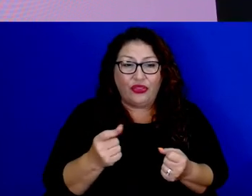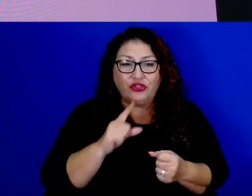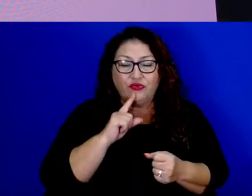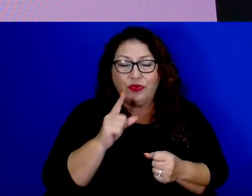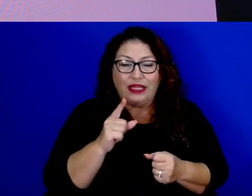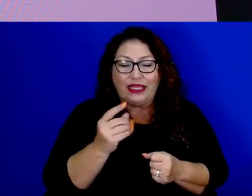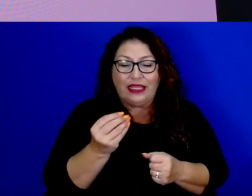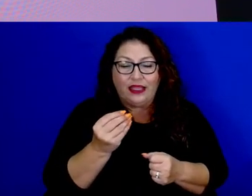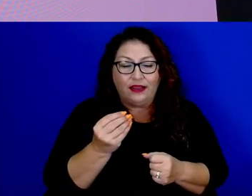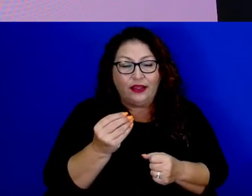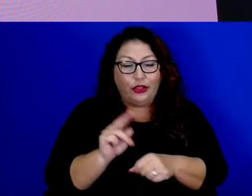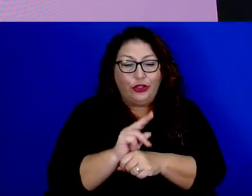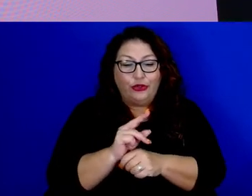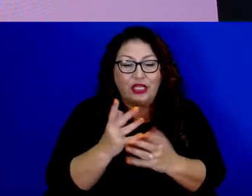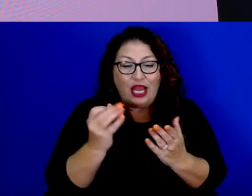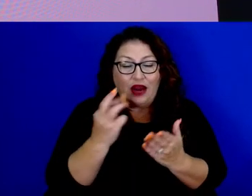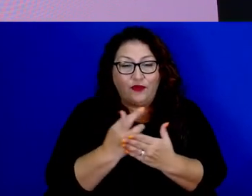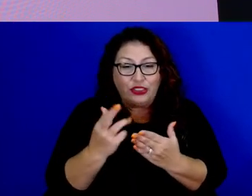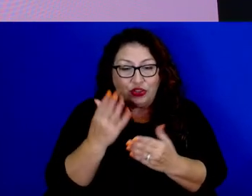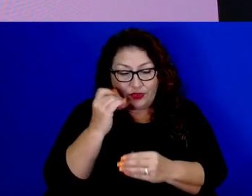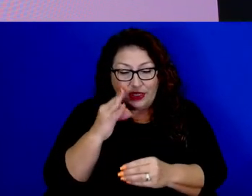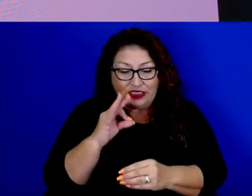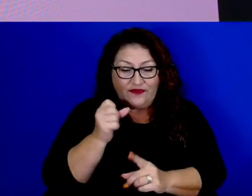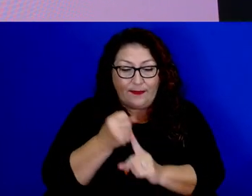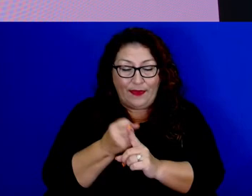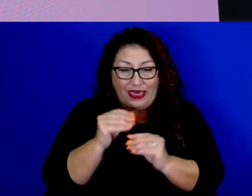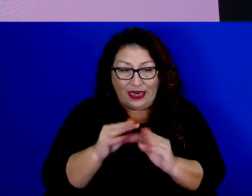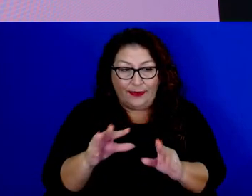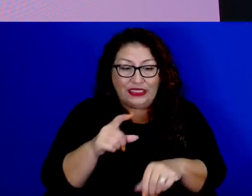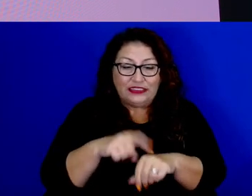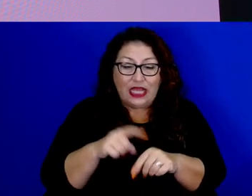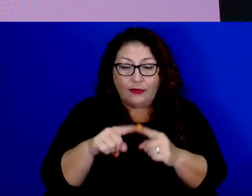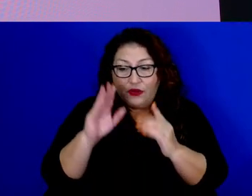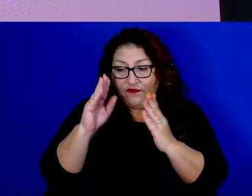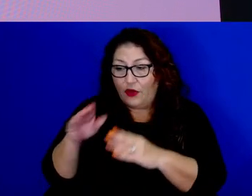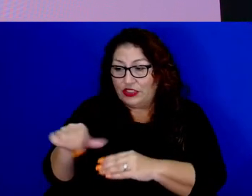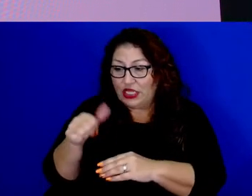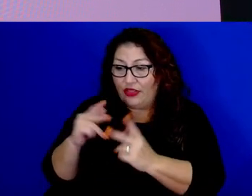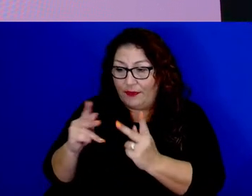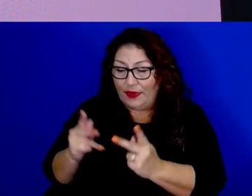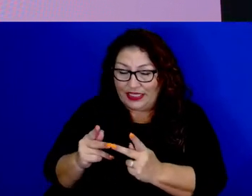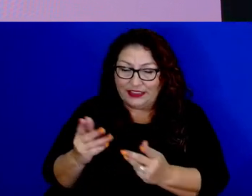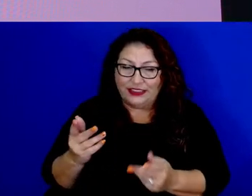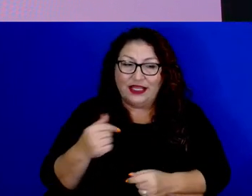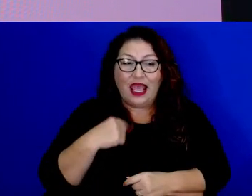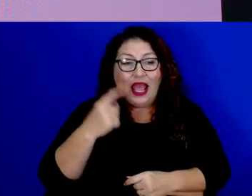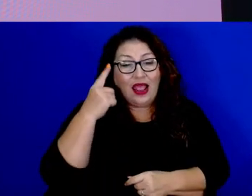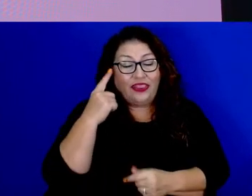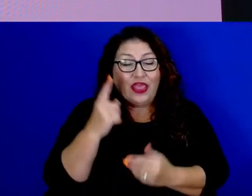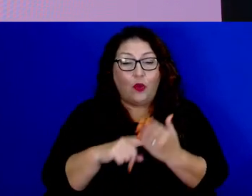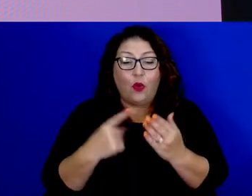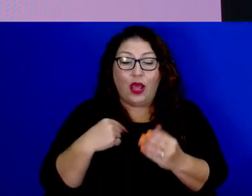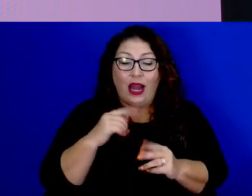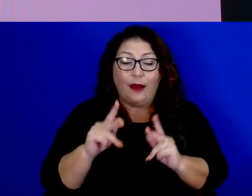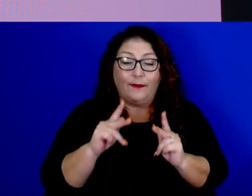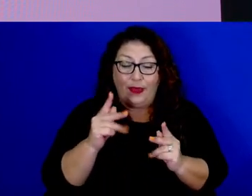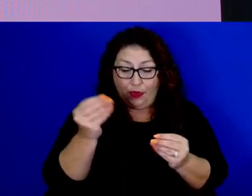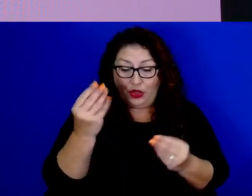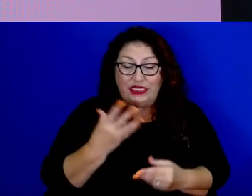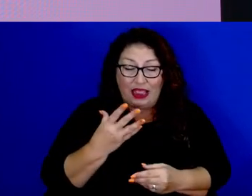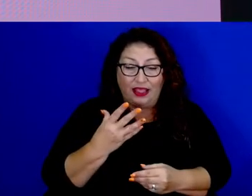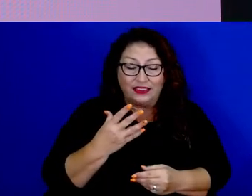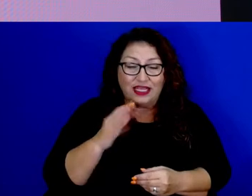of the pandemic. It's time to focus elsewhere. And I think what our people are telling us is that they want us